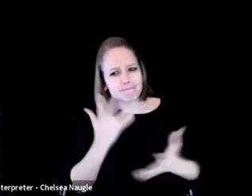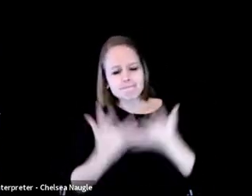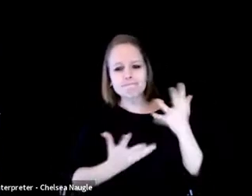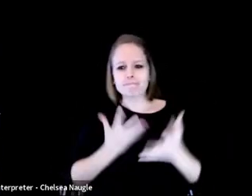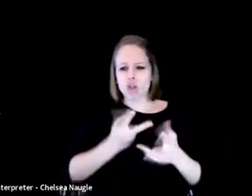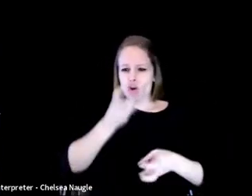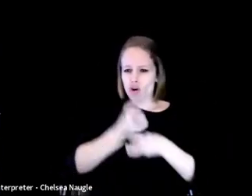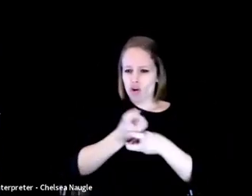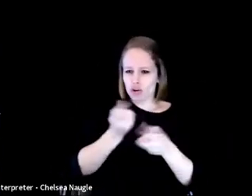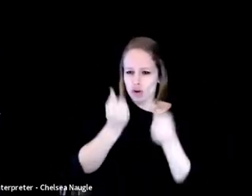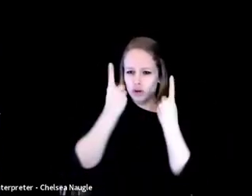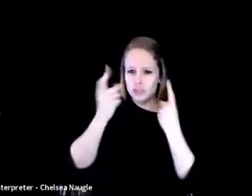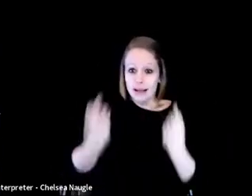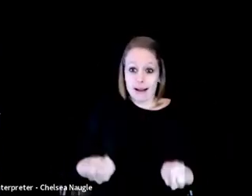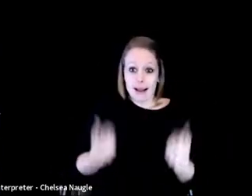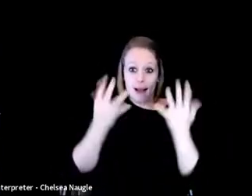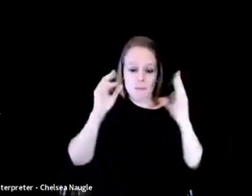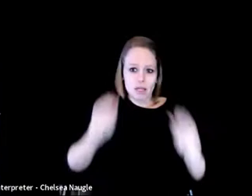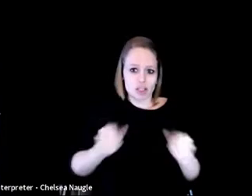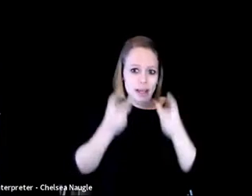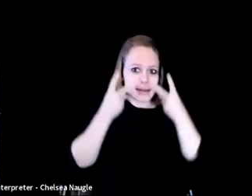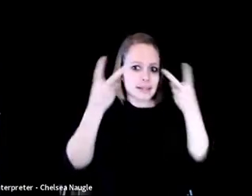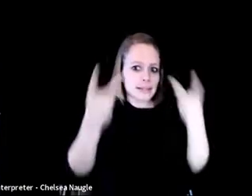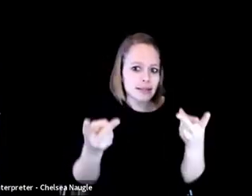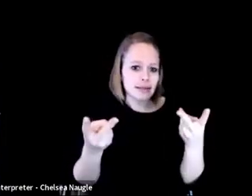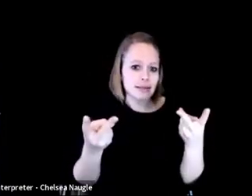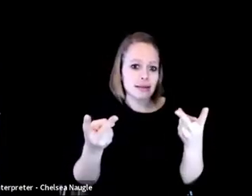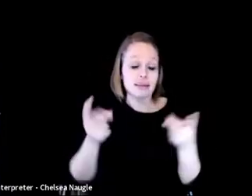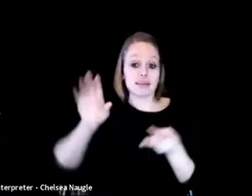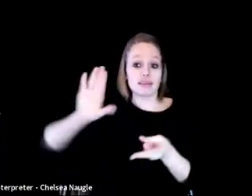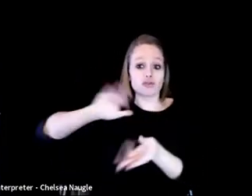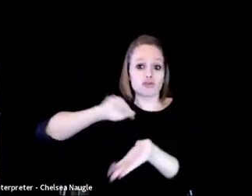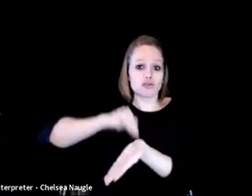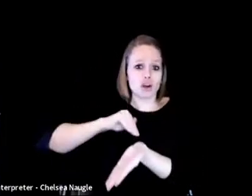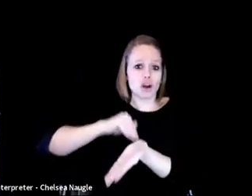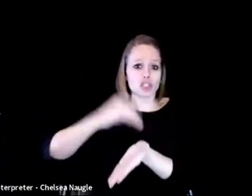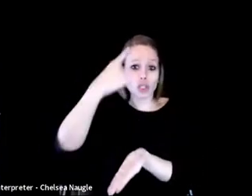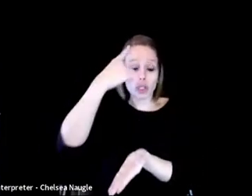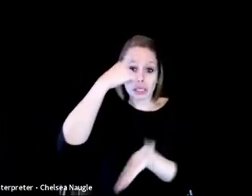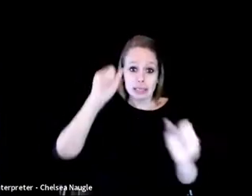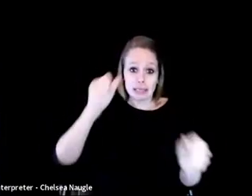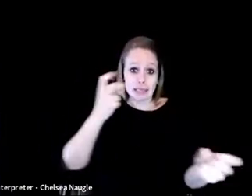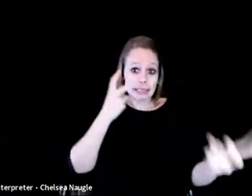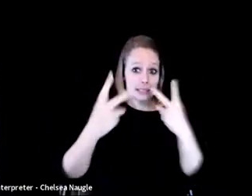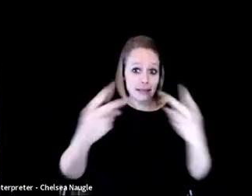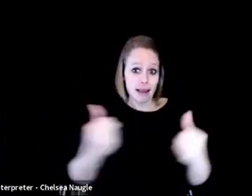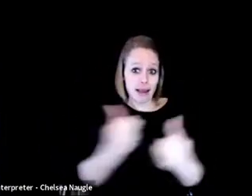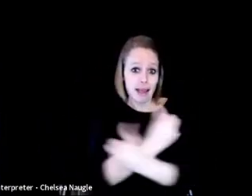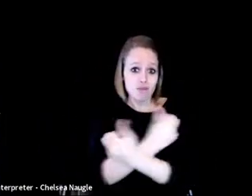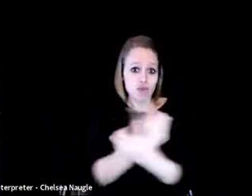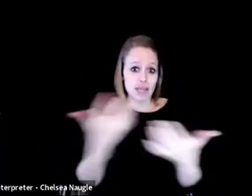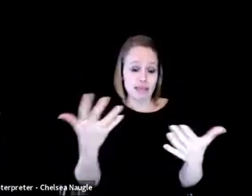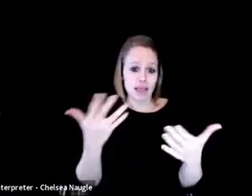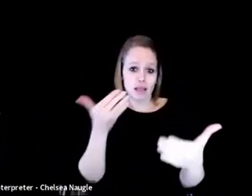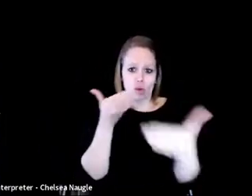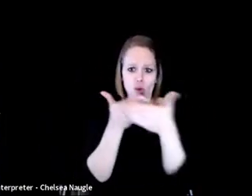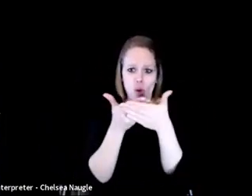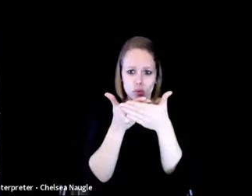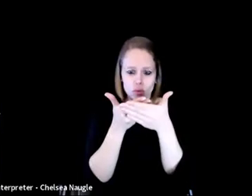see. But his doctor thinks that he can see pretty much everything that is close to